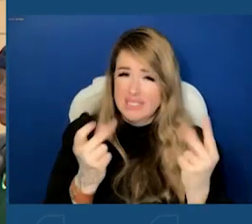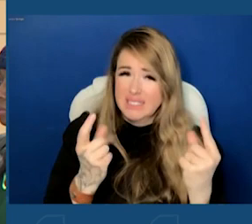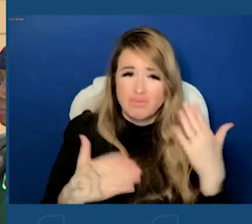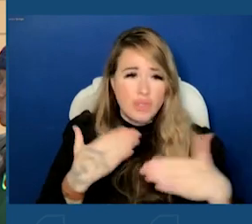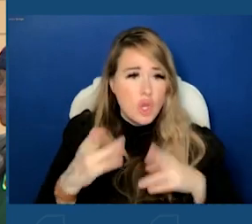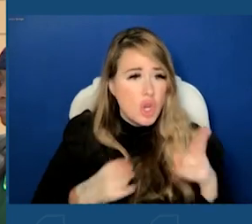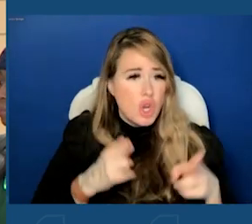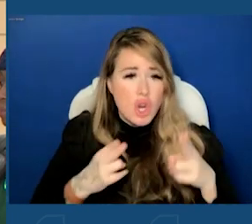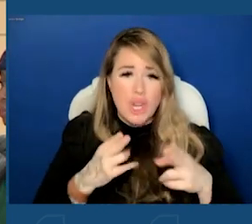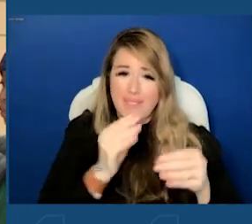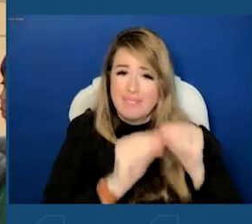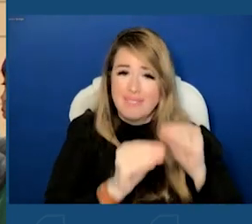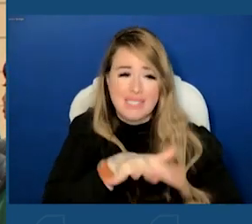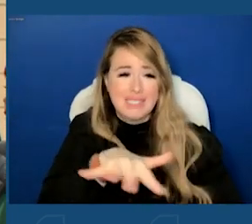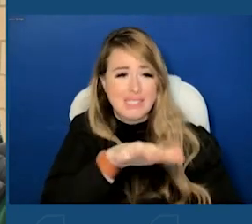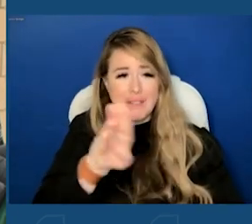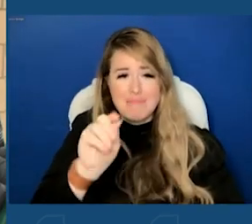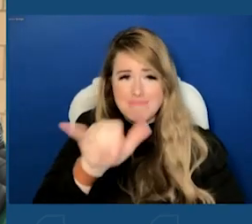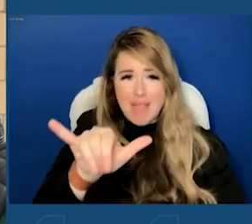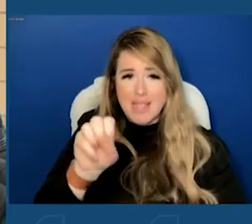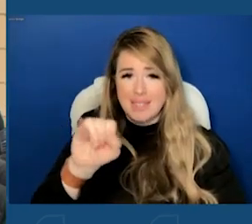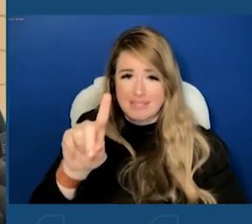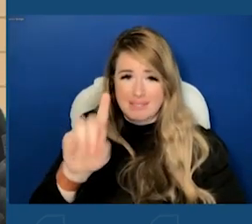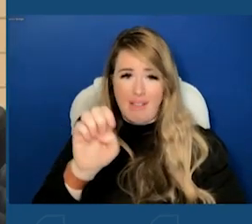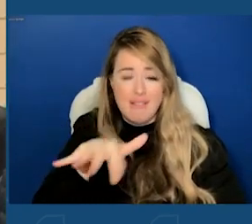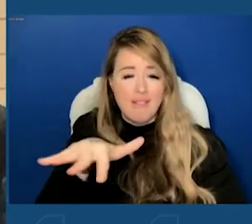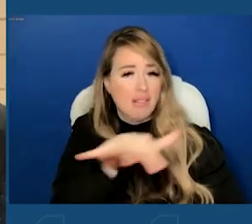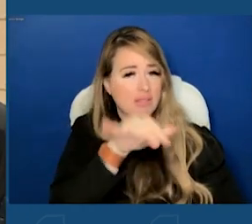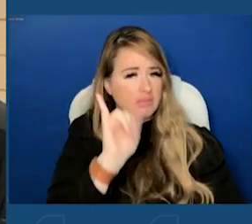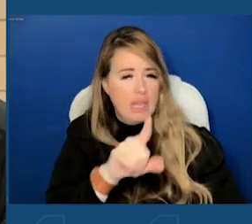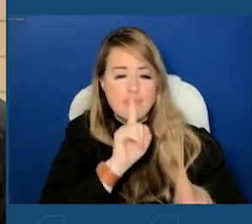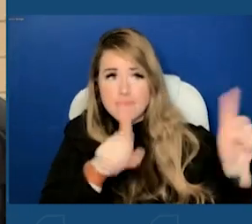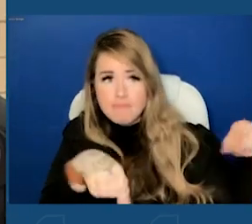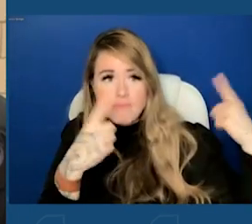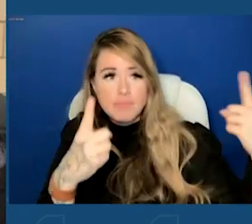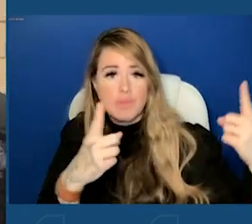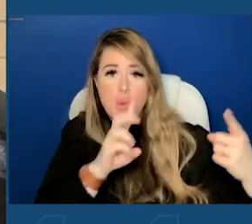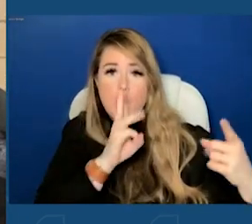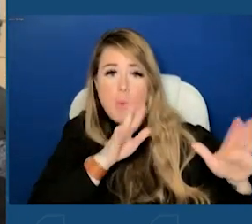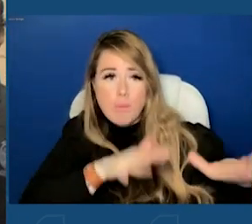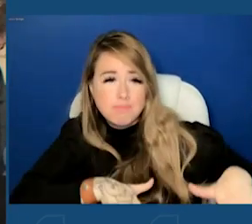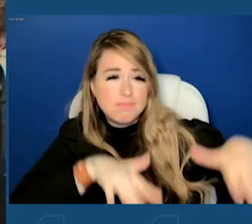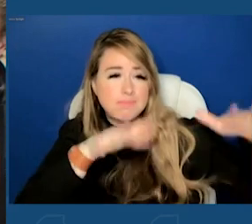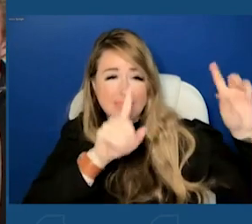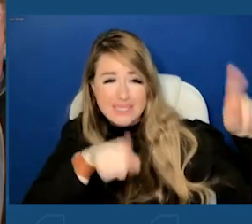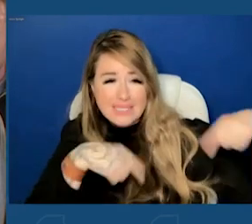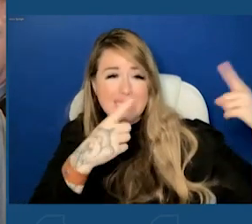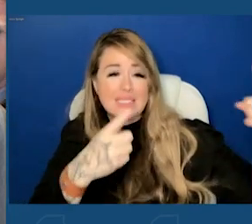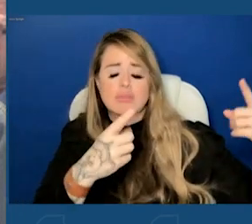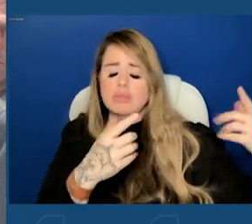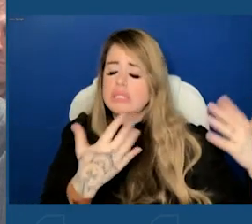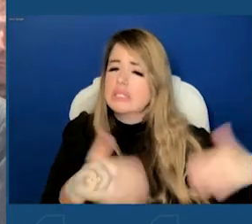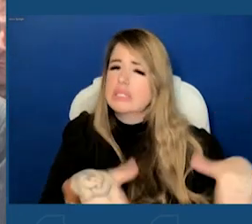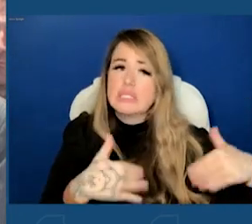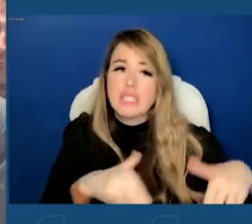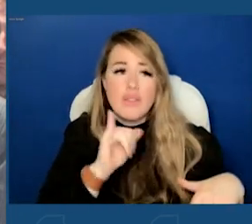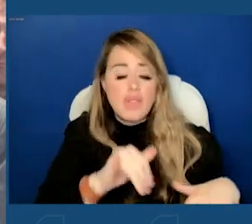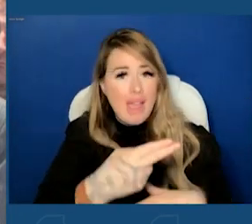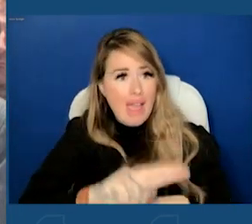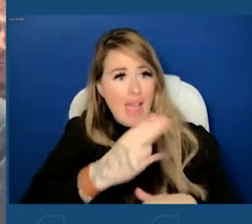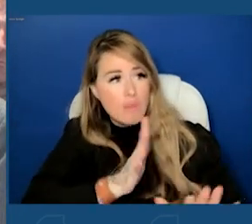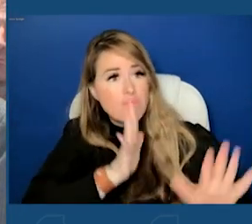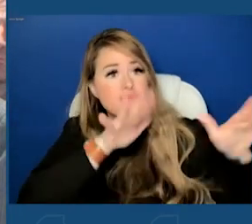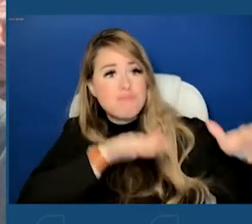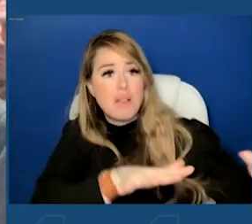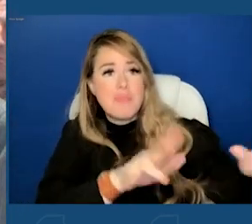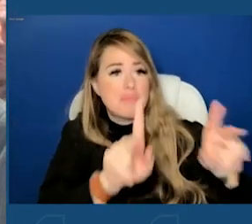the Bay side, which has been suffering from high tides for a long period of time. These high tides come in and people can't get out